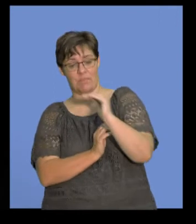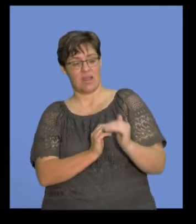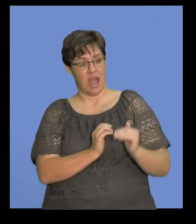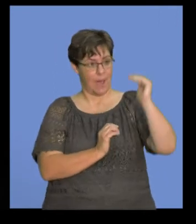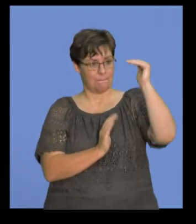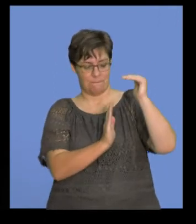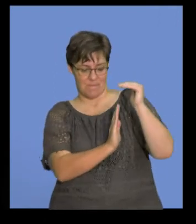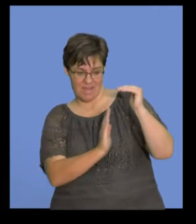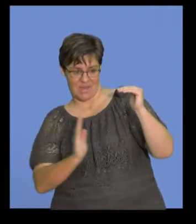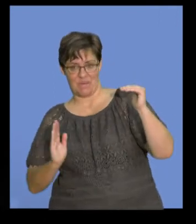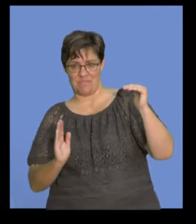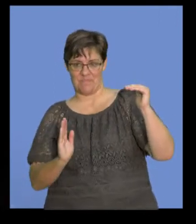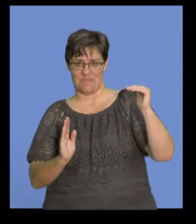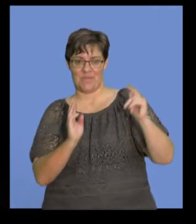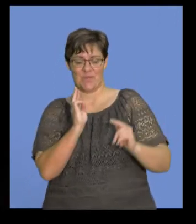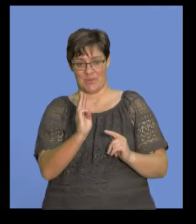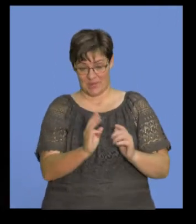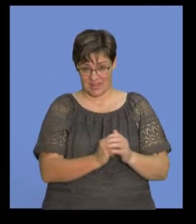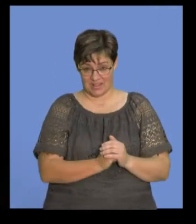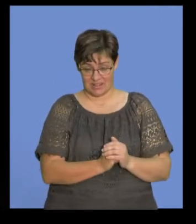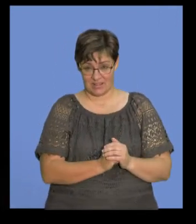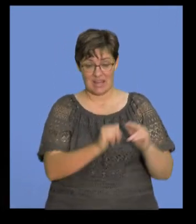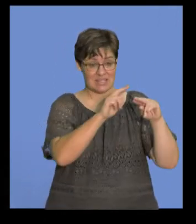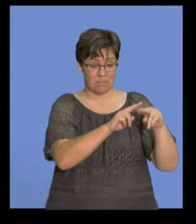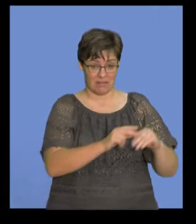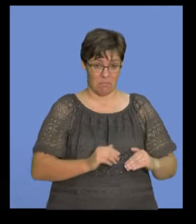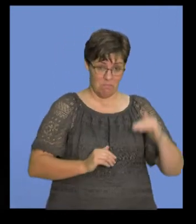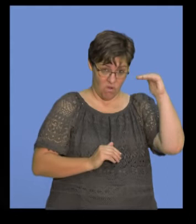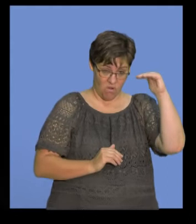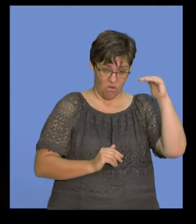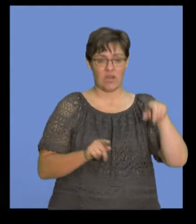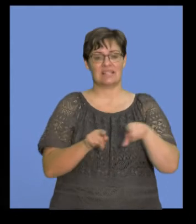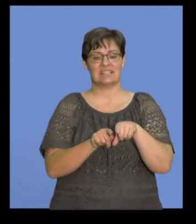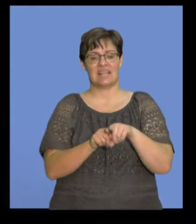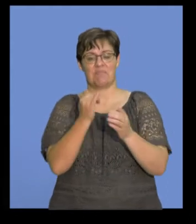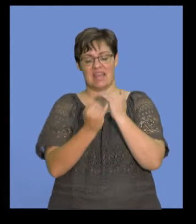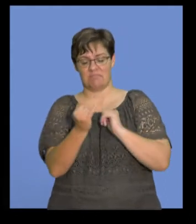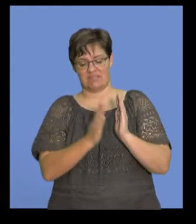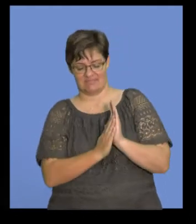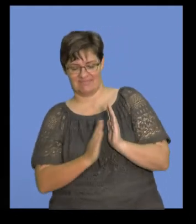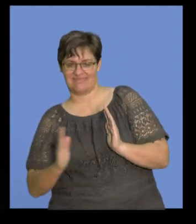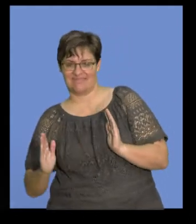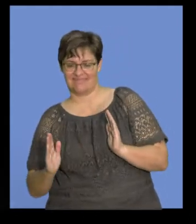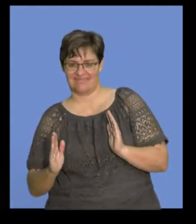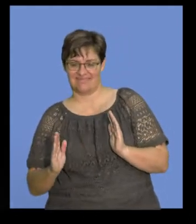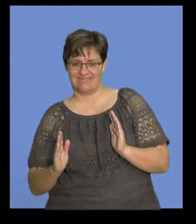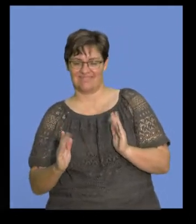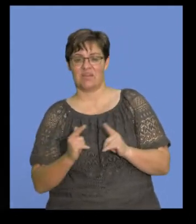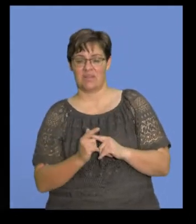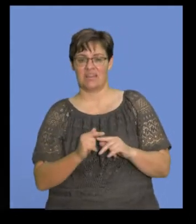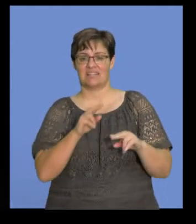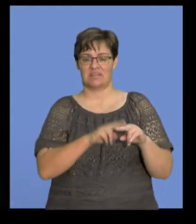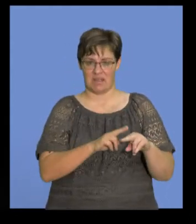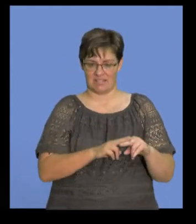a graph that has that effect, you would see that as this variable, the dependent variable increases, the independent